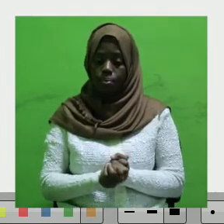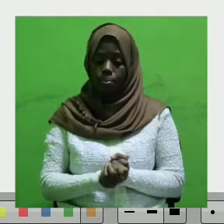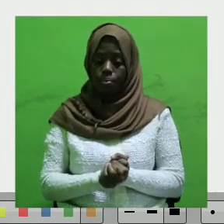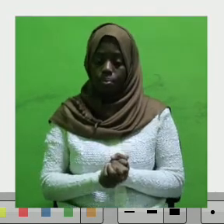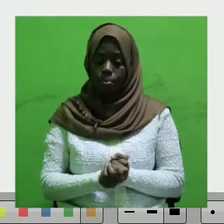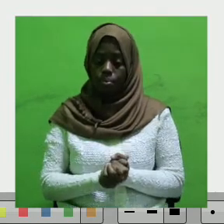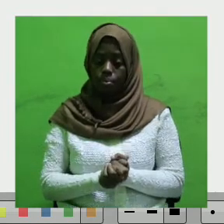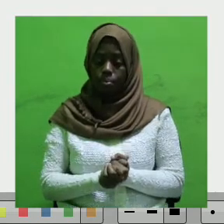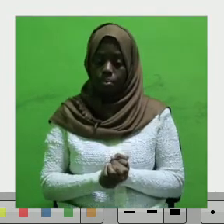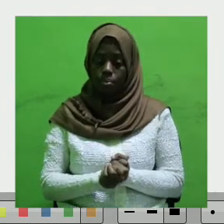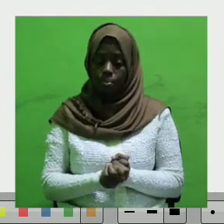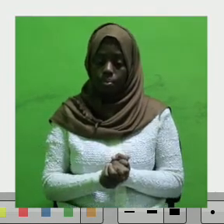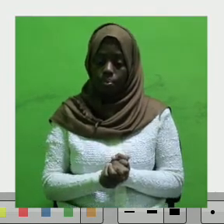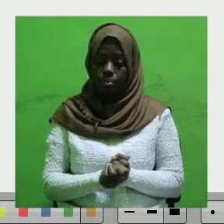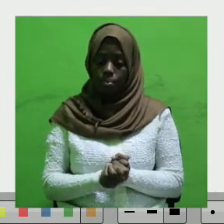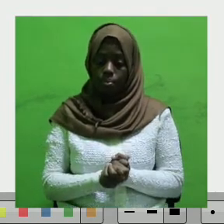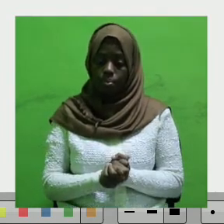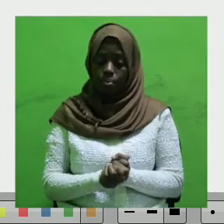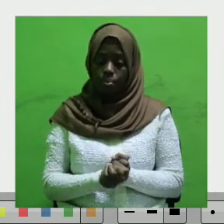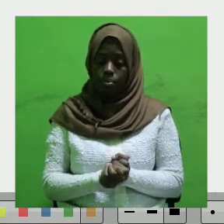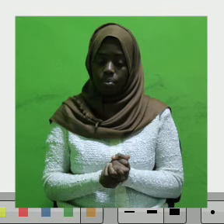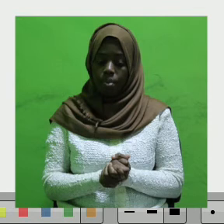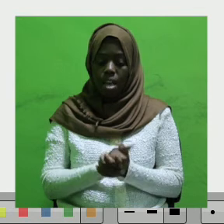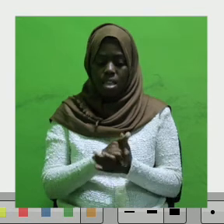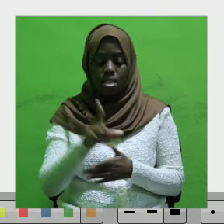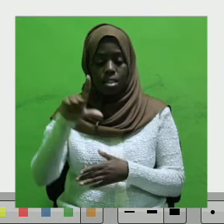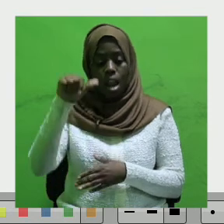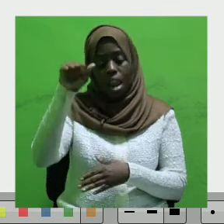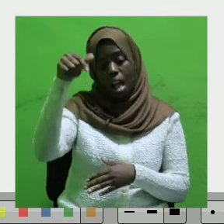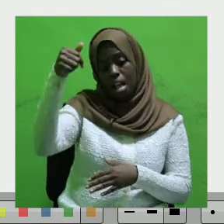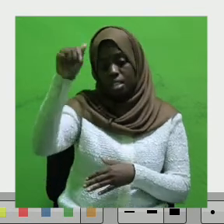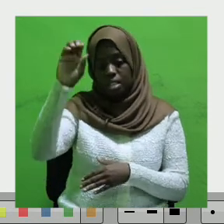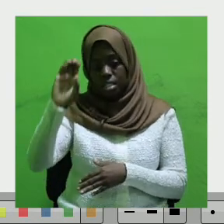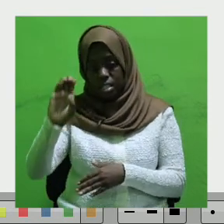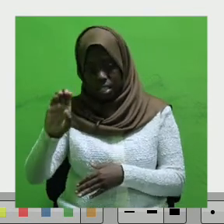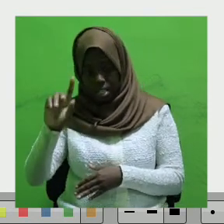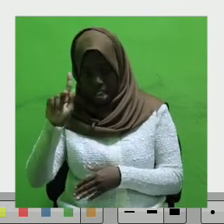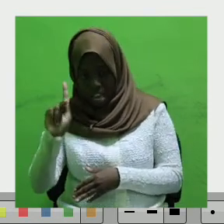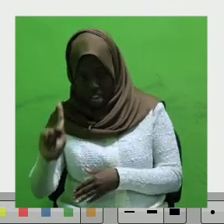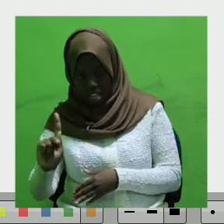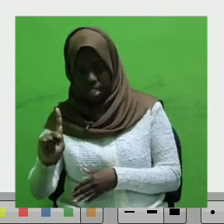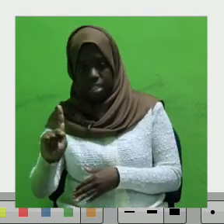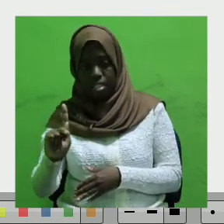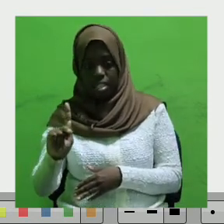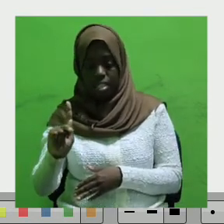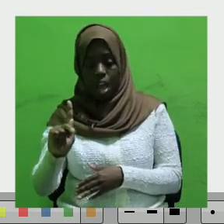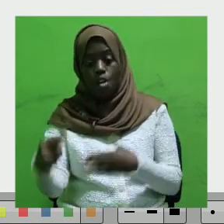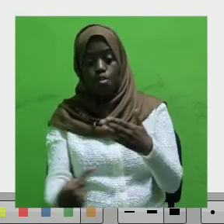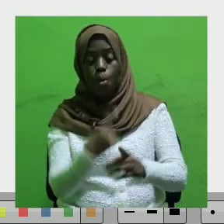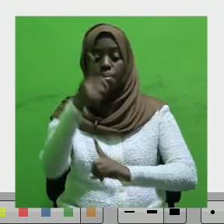a it's used in tough and waterproofing clothes. This latex is